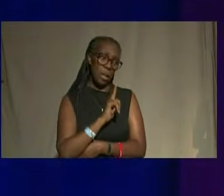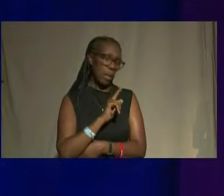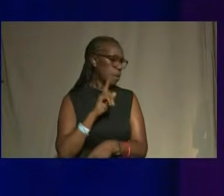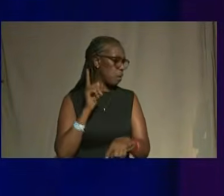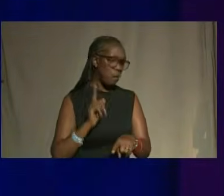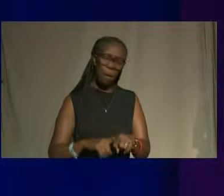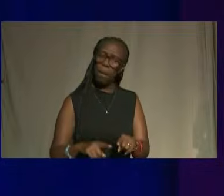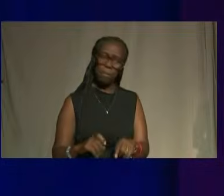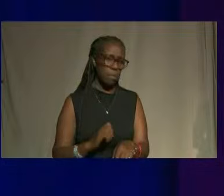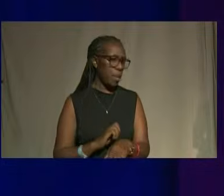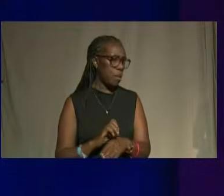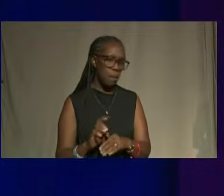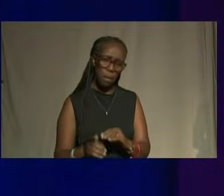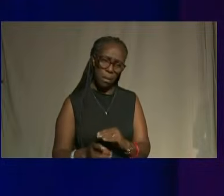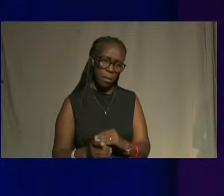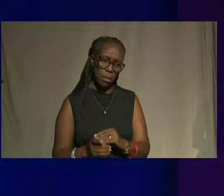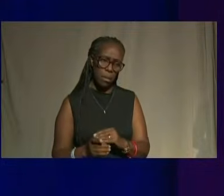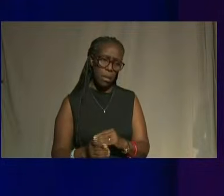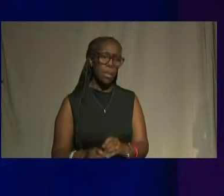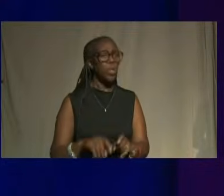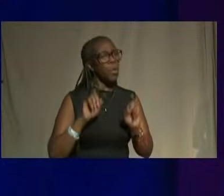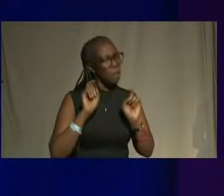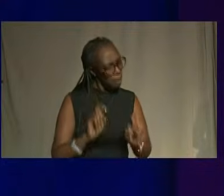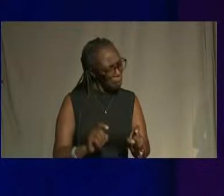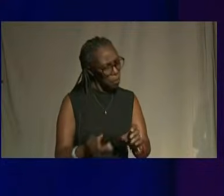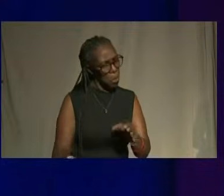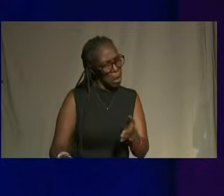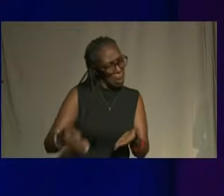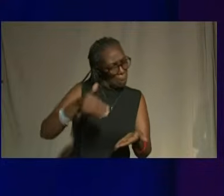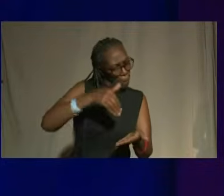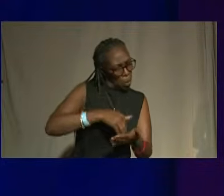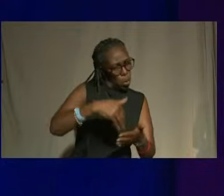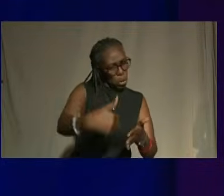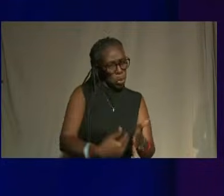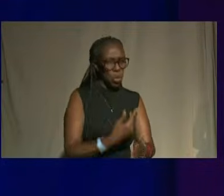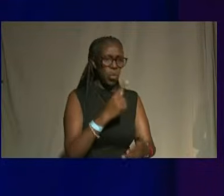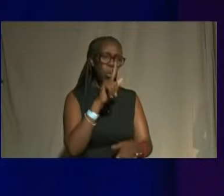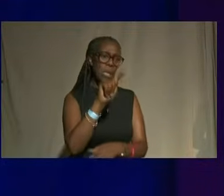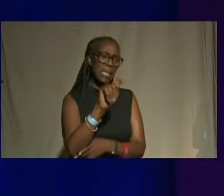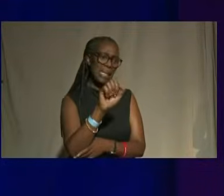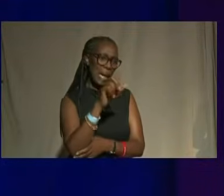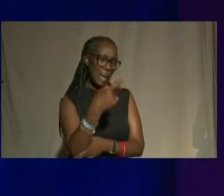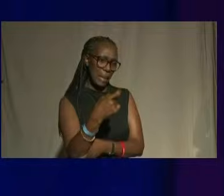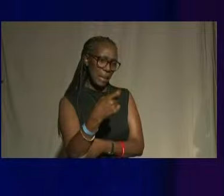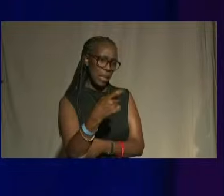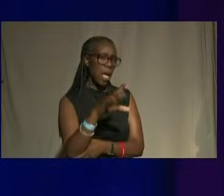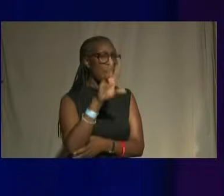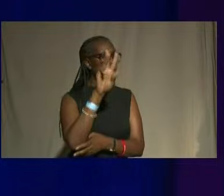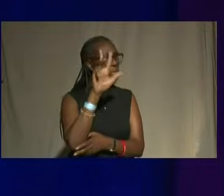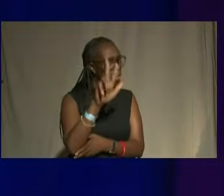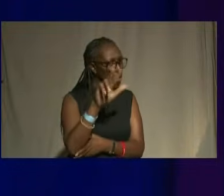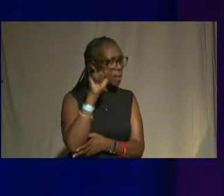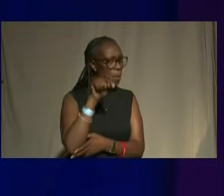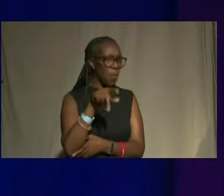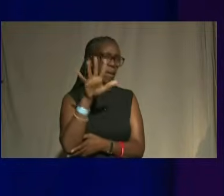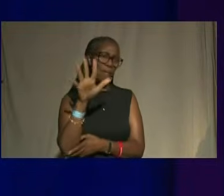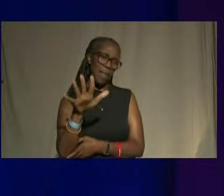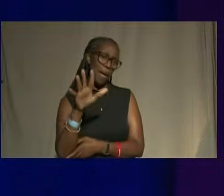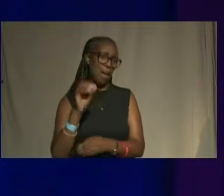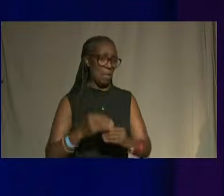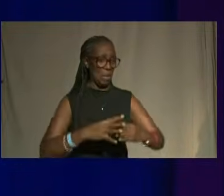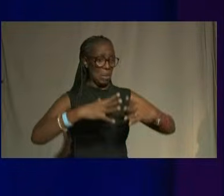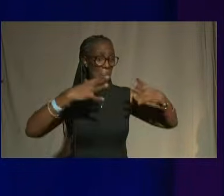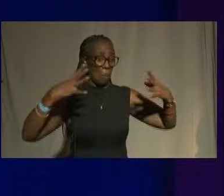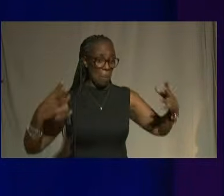the backs of Jamaicans. Your 3.5 is the biggest political scam since